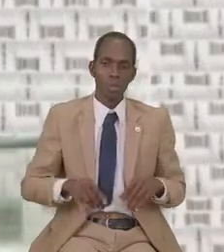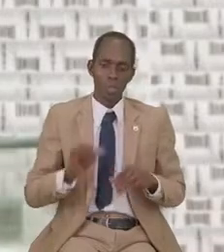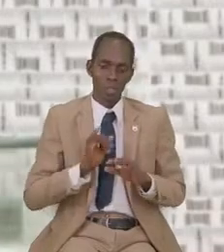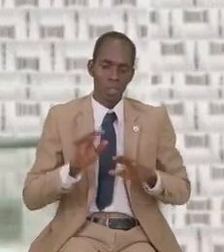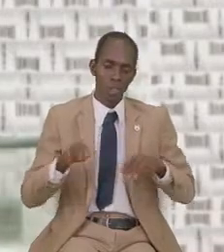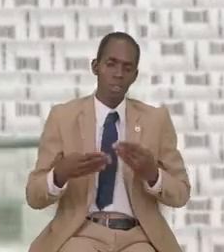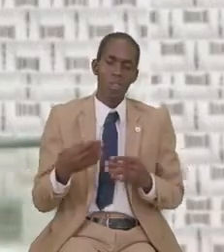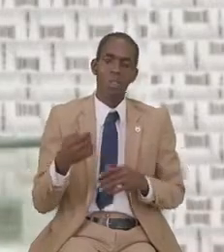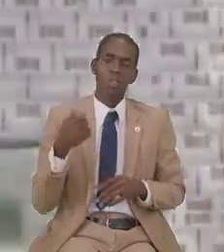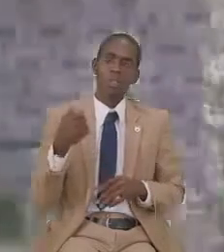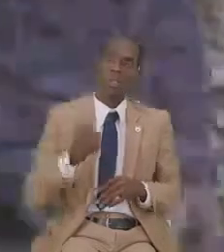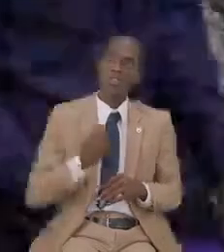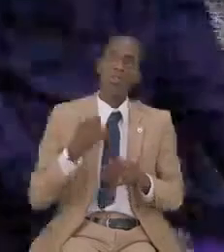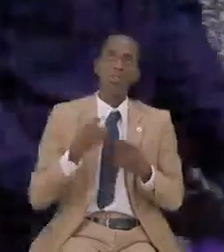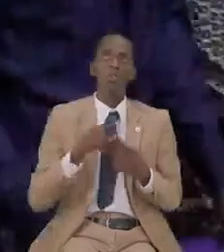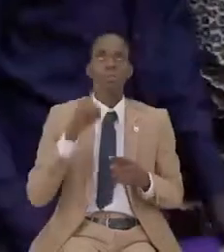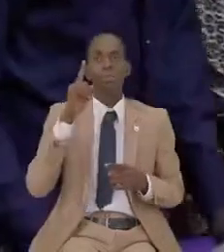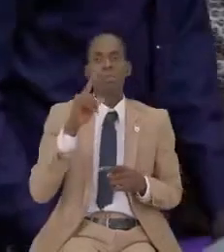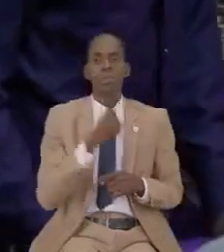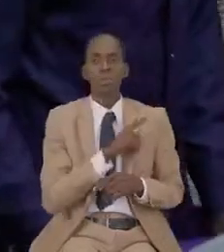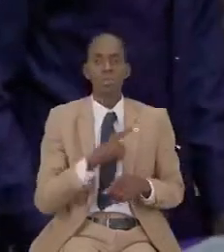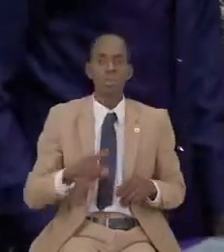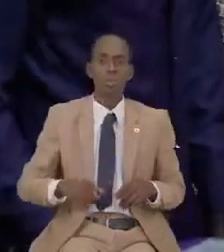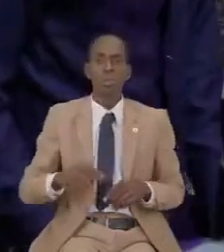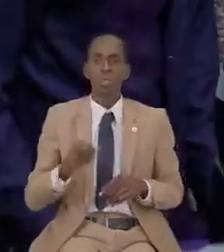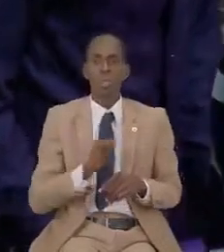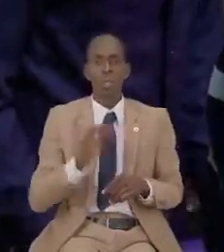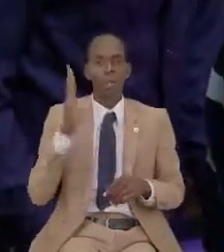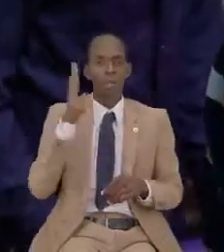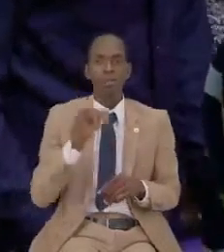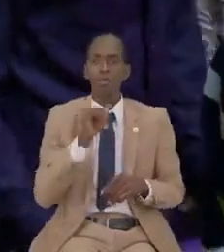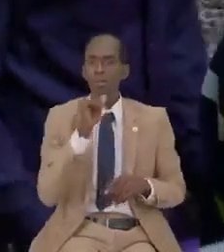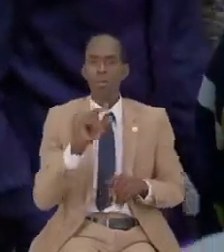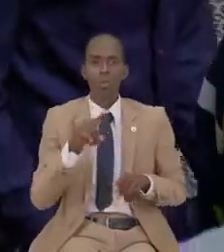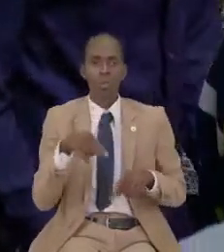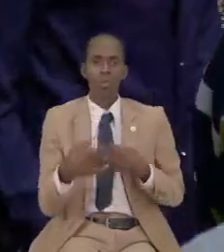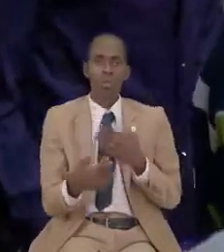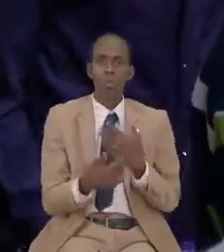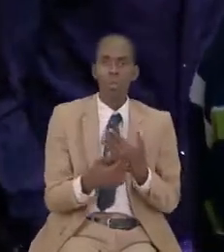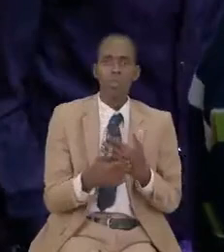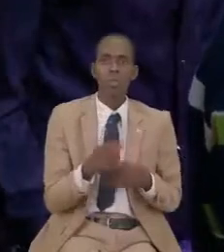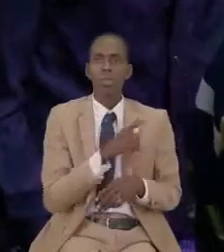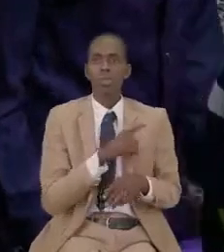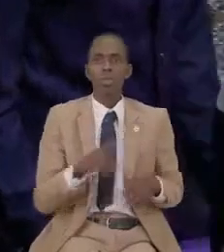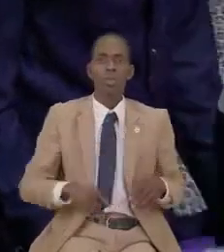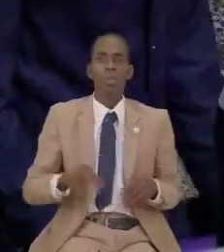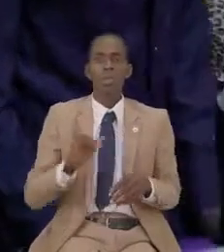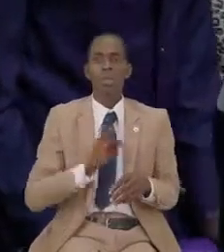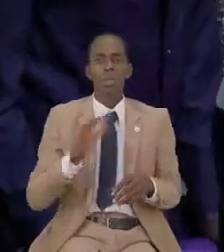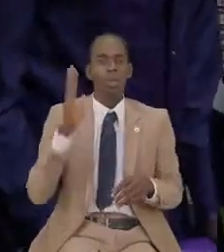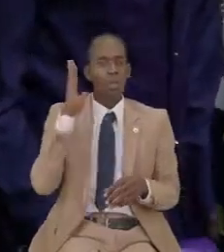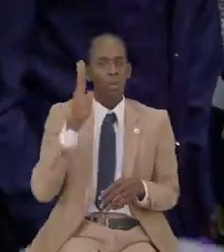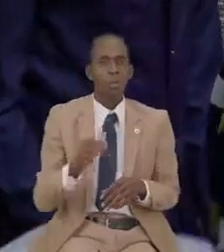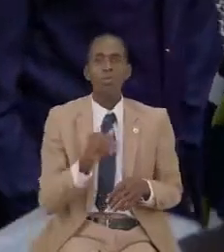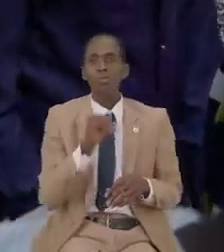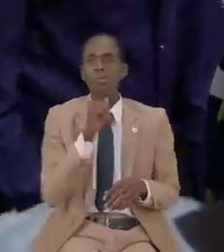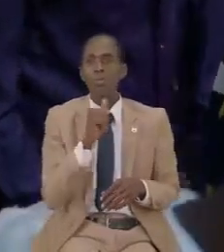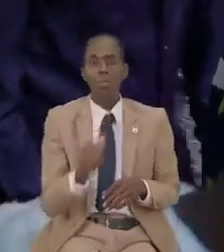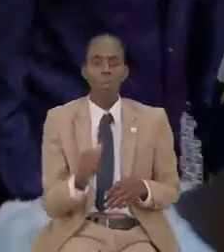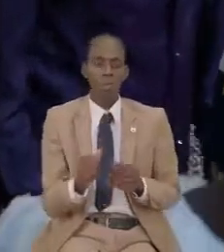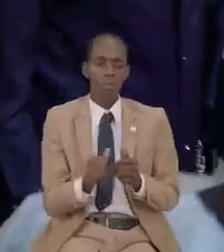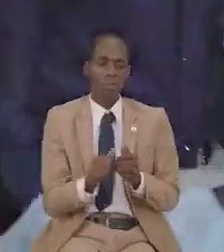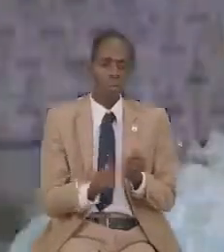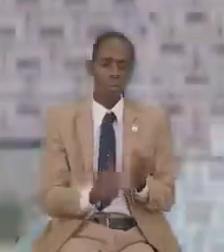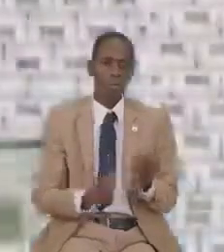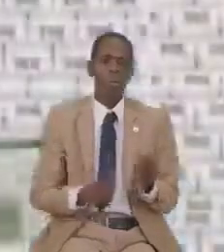give myself to thee. Lord, I will not look back. Lord, I will not compromise.